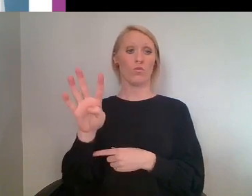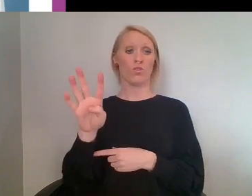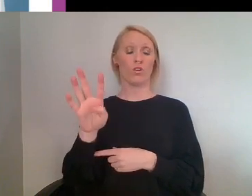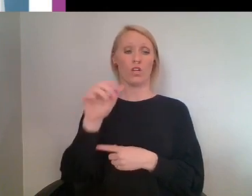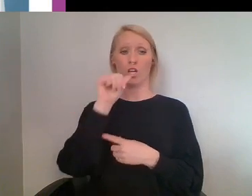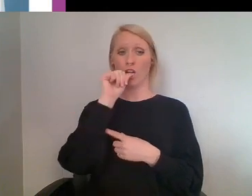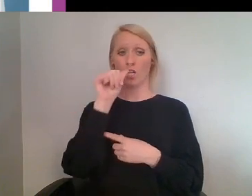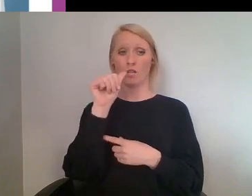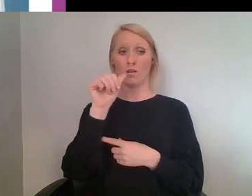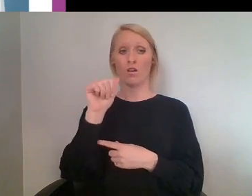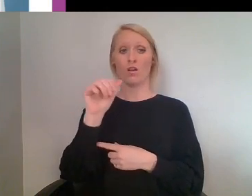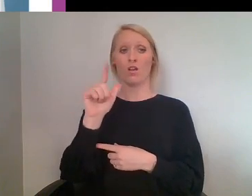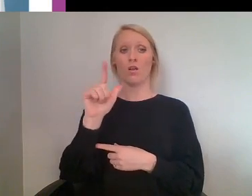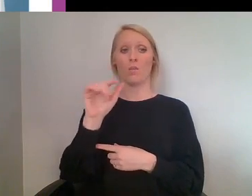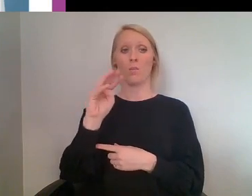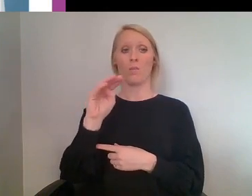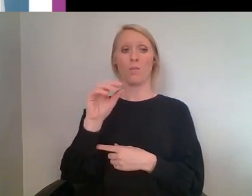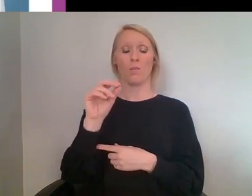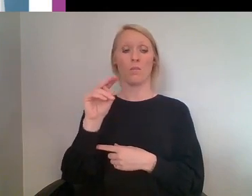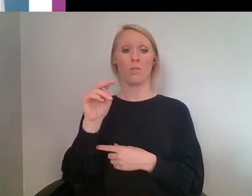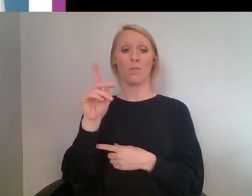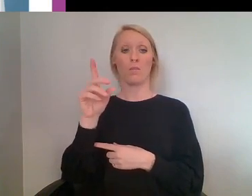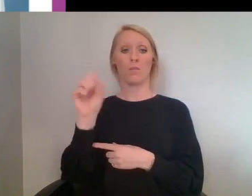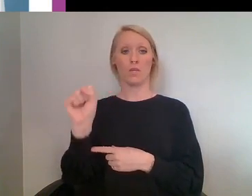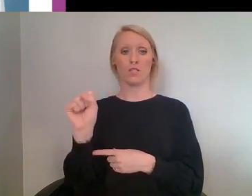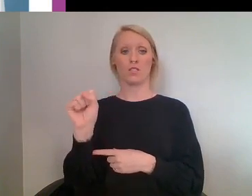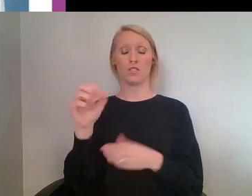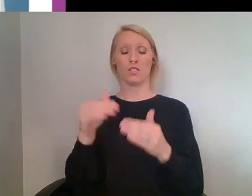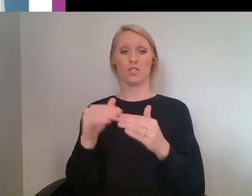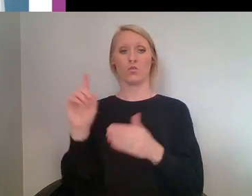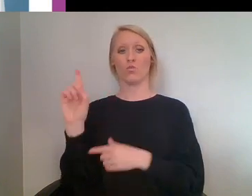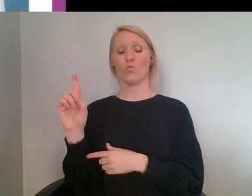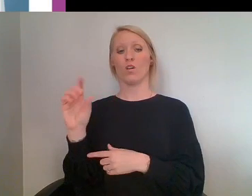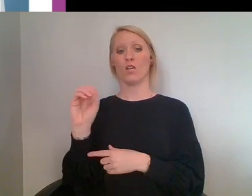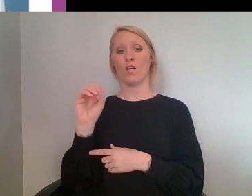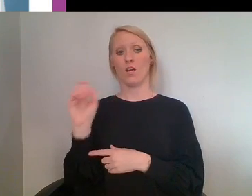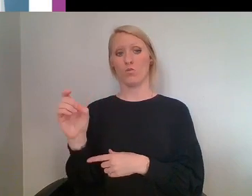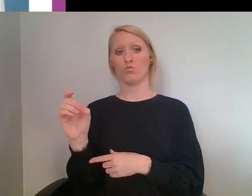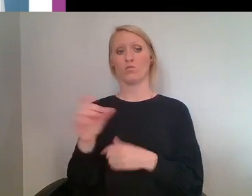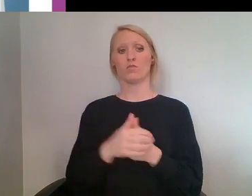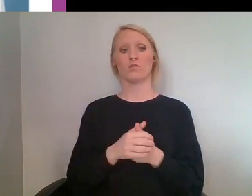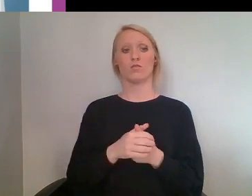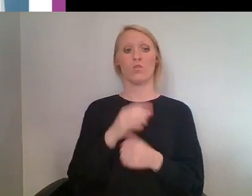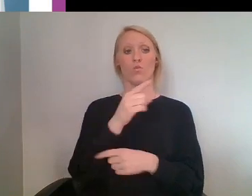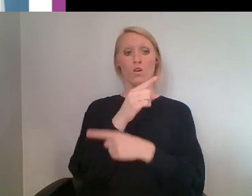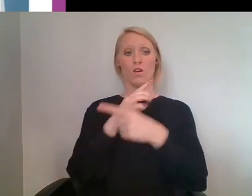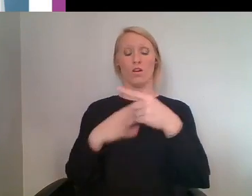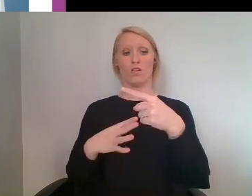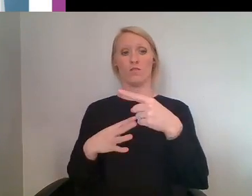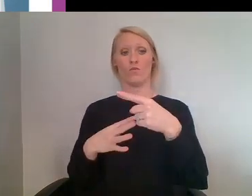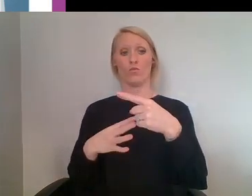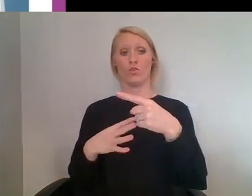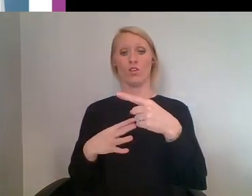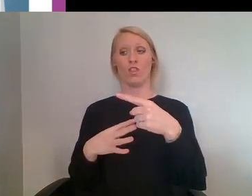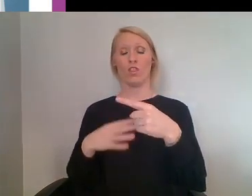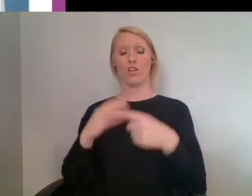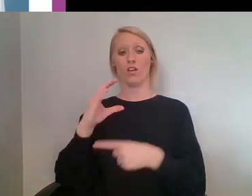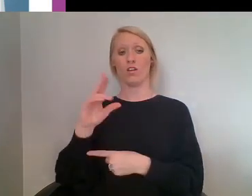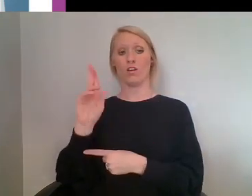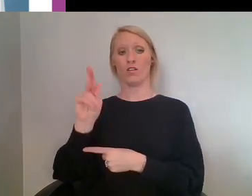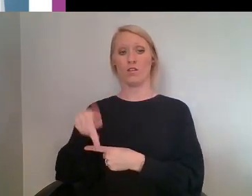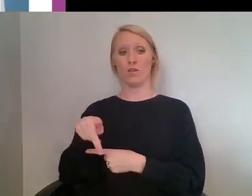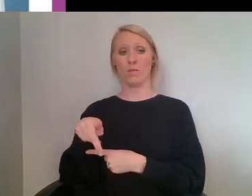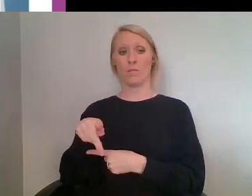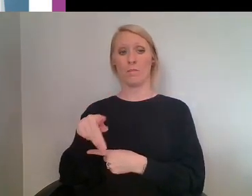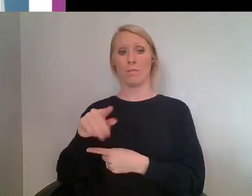beans equals 1 ounce. And I don't know where your relationship with beans stands, but I love them. So if I'm making a burrito or nachos or anything